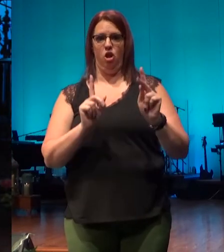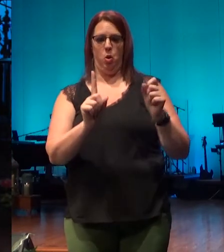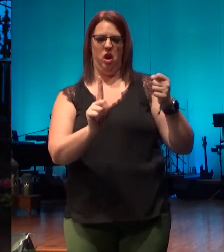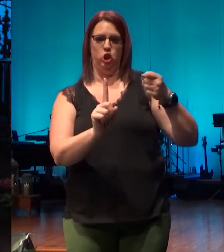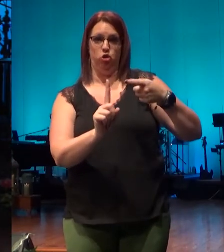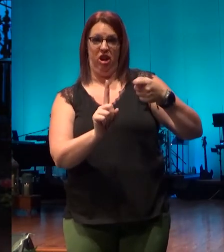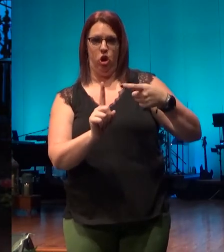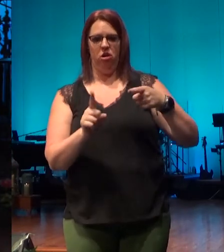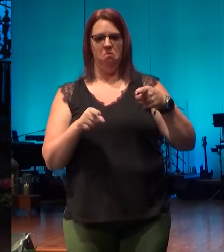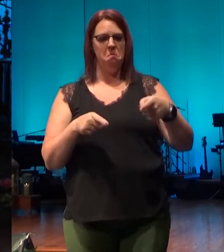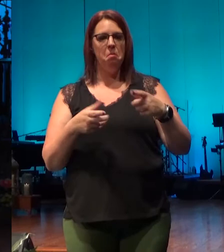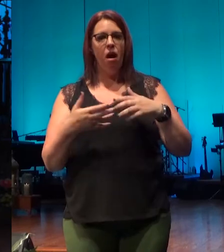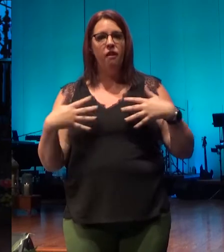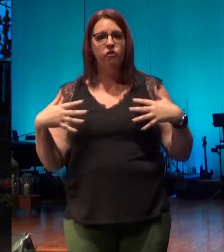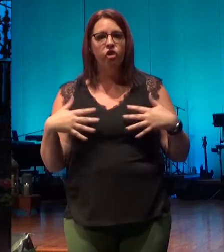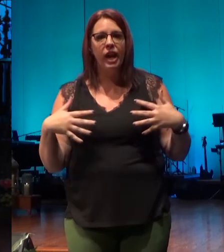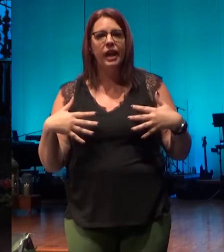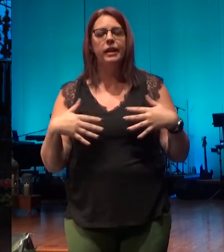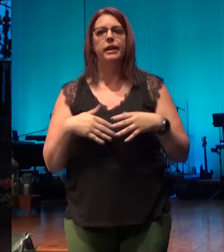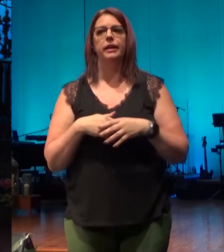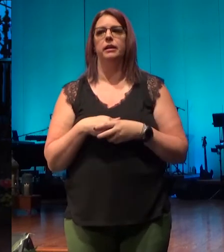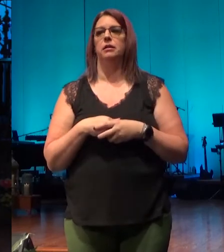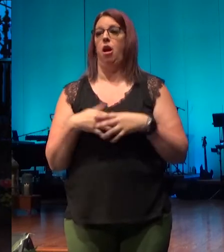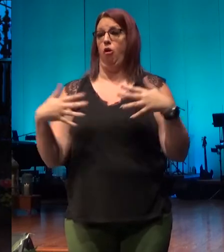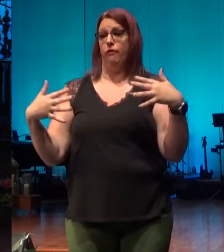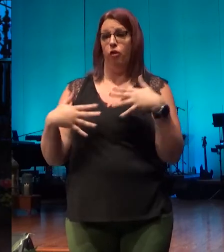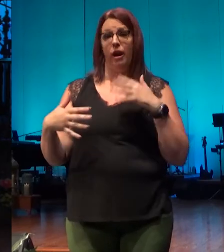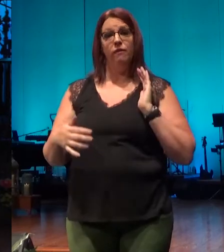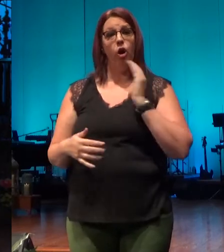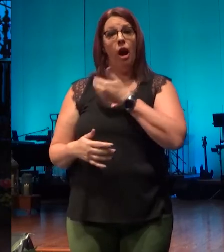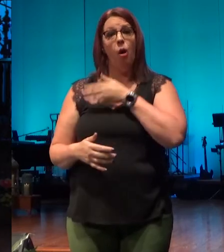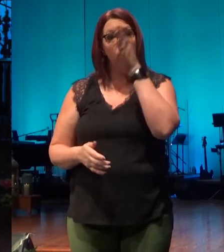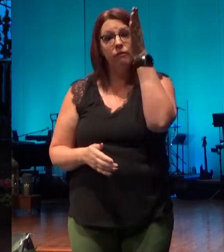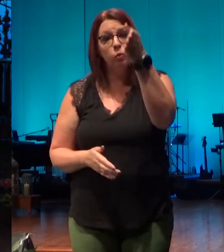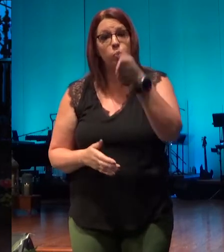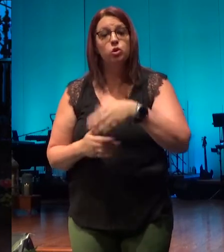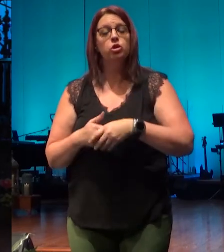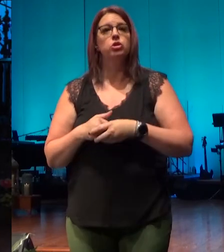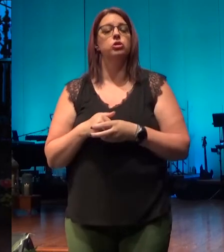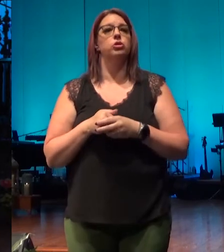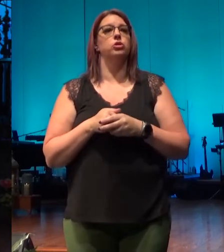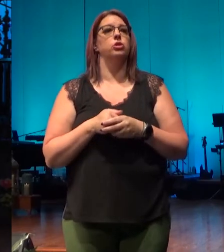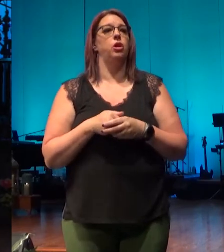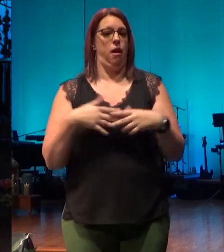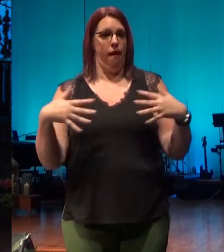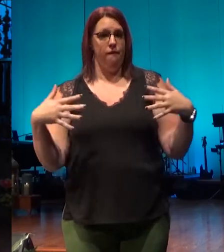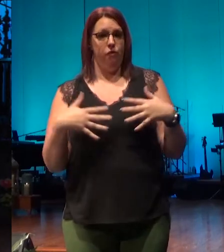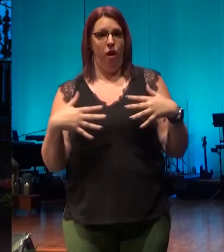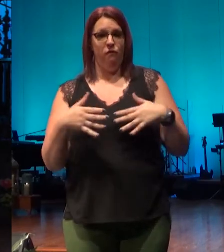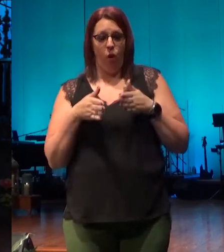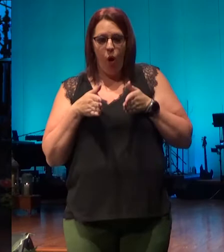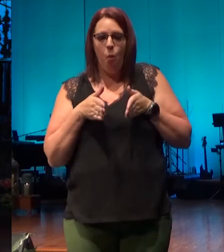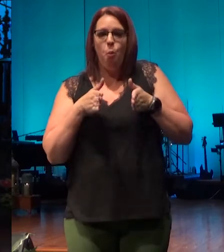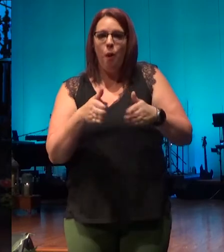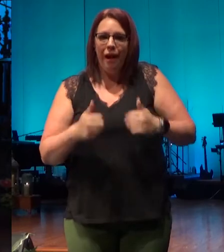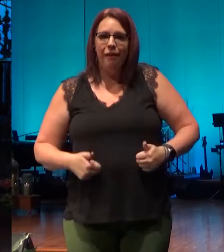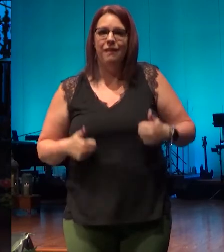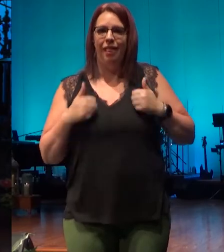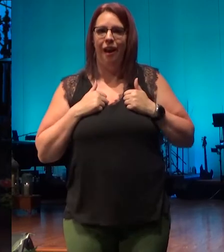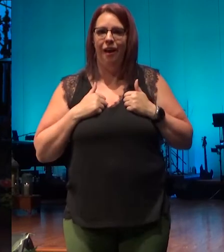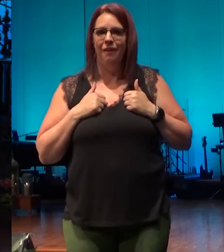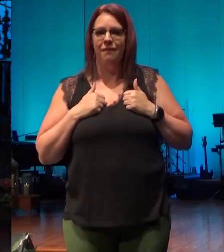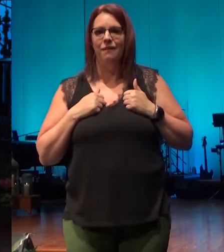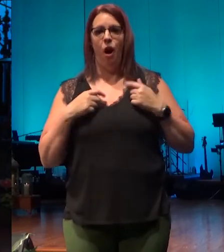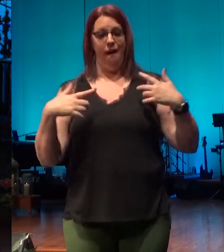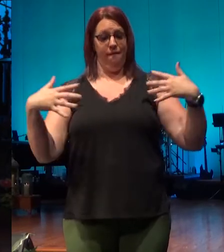who are afraid. They're afraid for our future. They're afraid for our way of life. They're afraid that